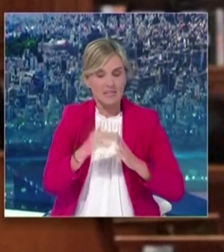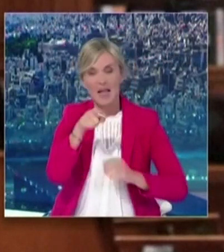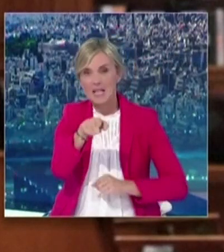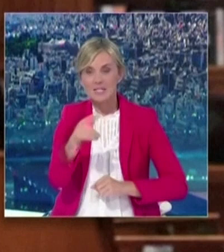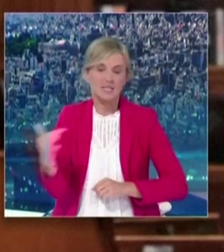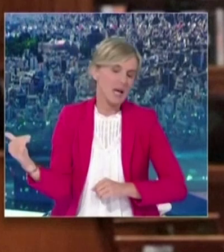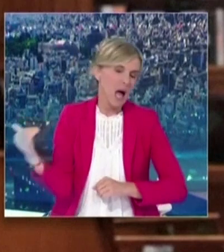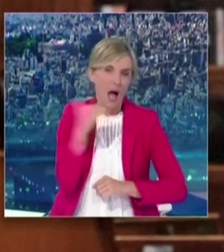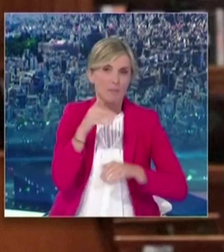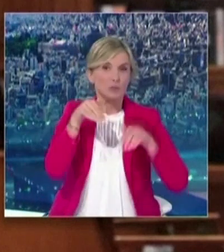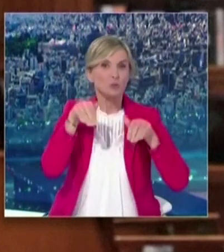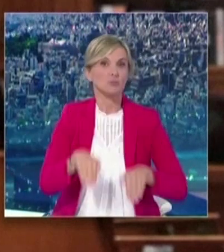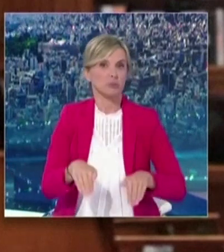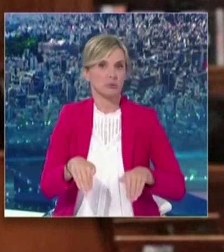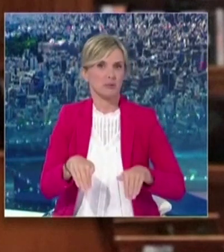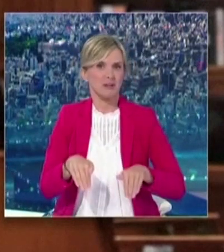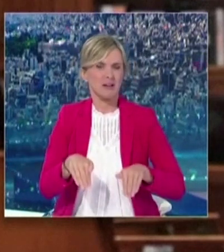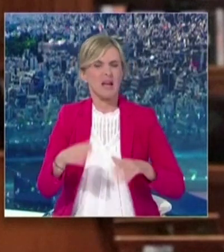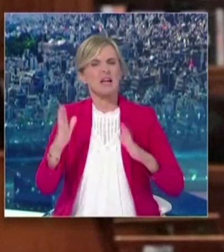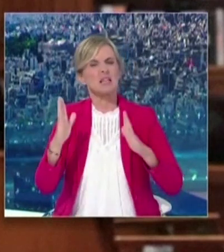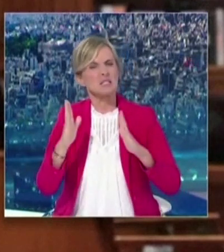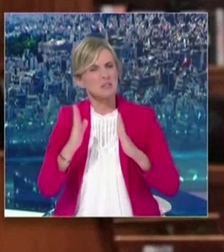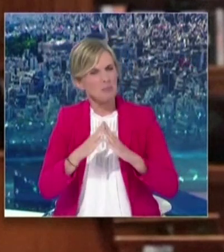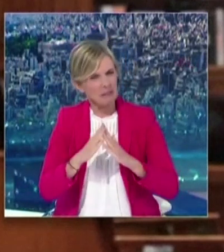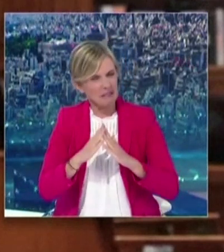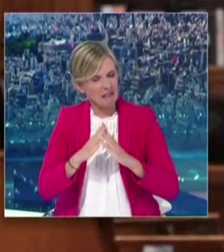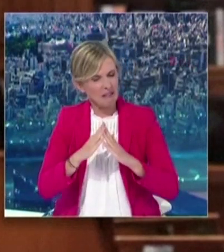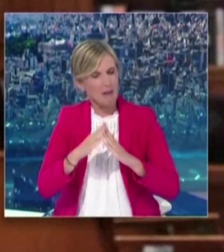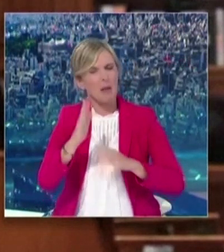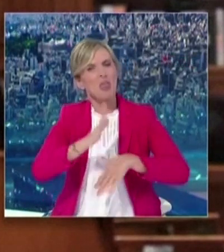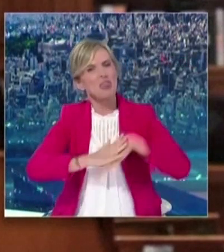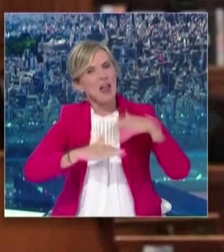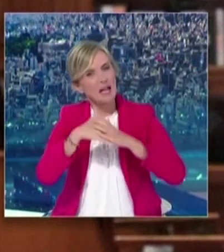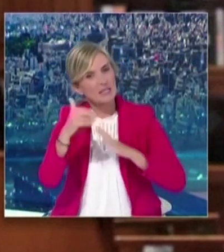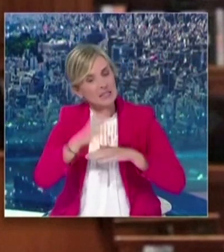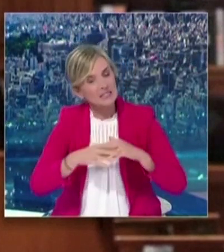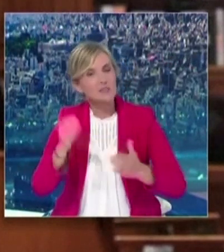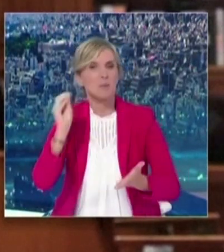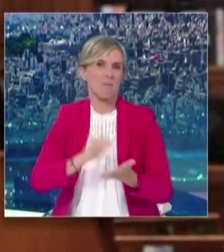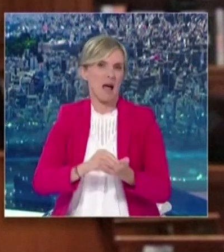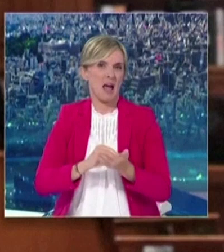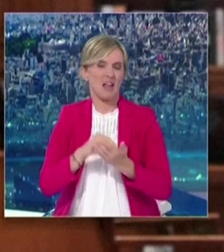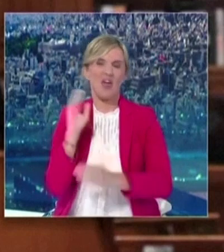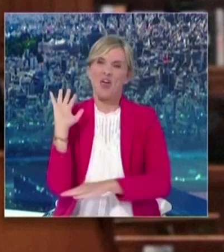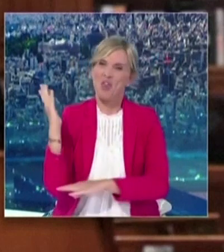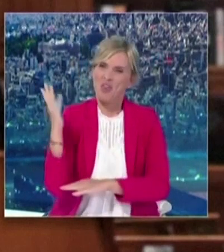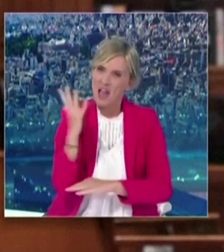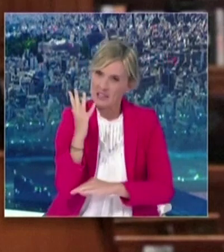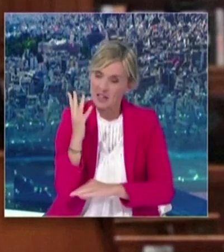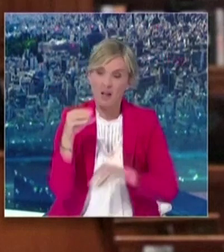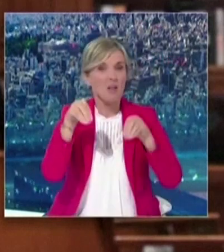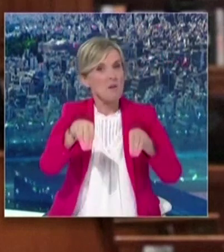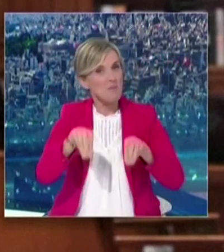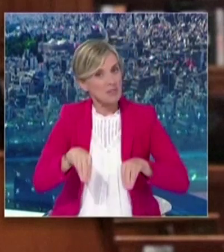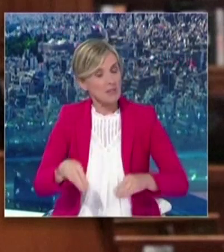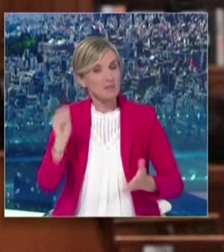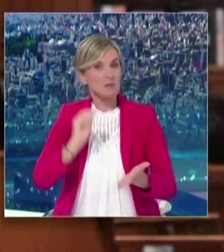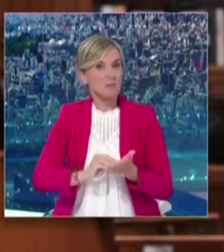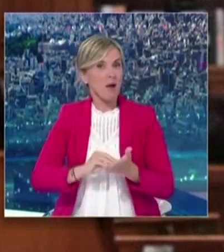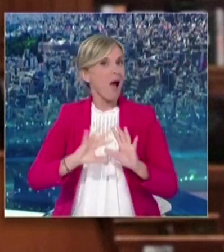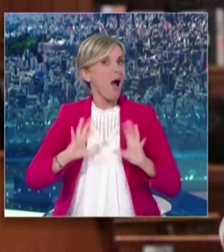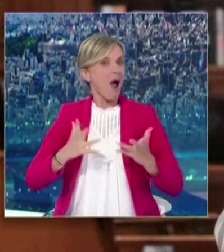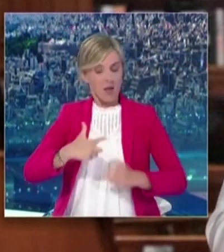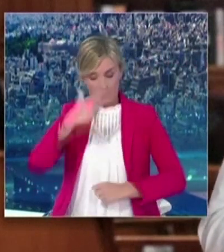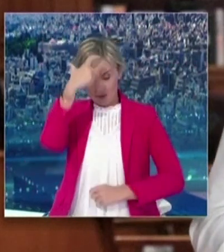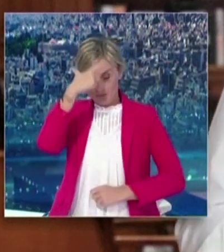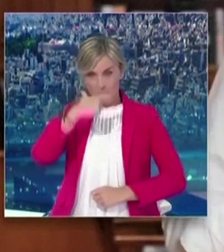comply. Houses can be rebuilt and trees regrown, but human life cannot be replaced. And in this state of emergency, we must